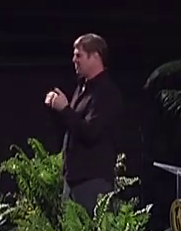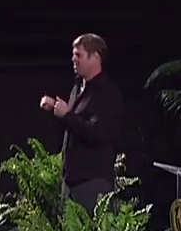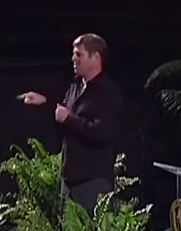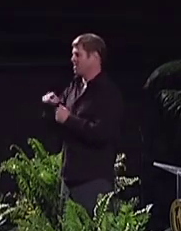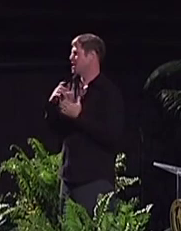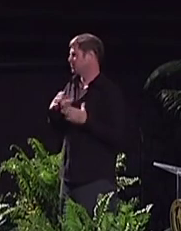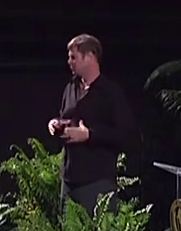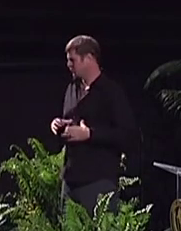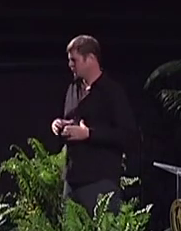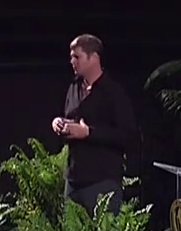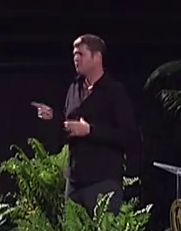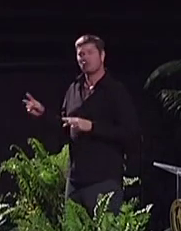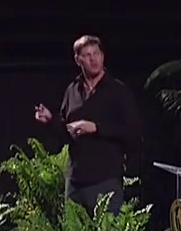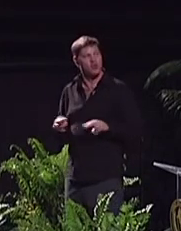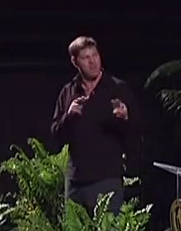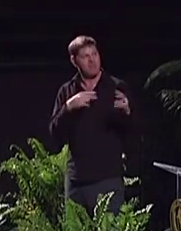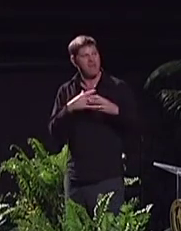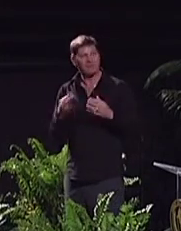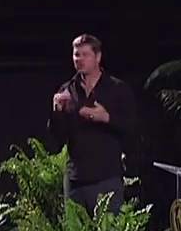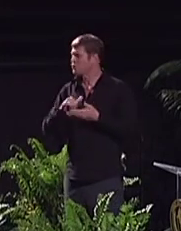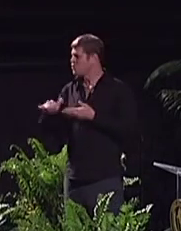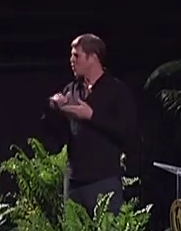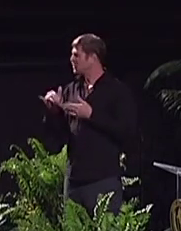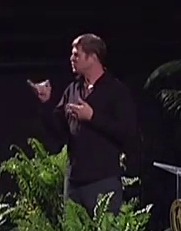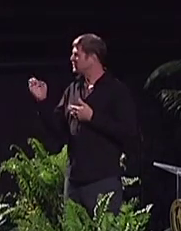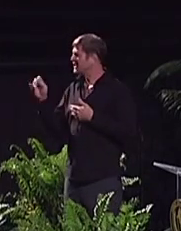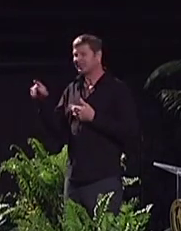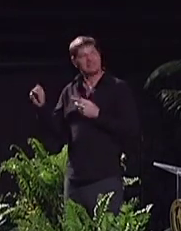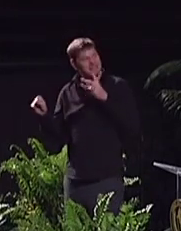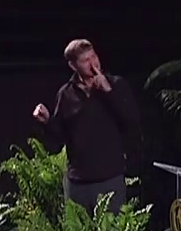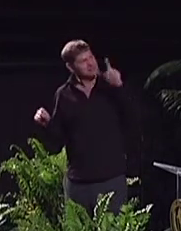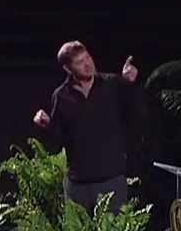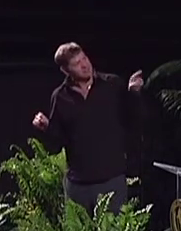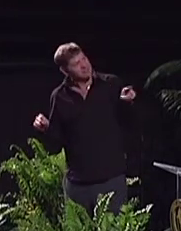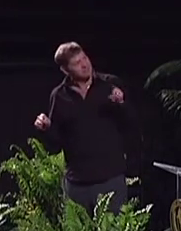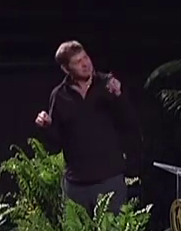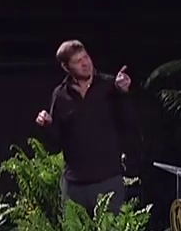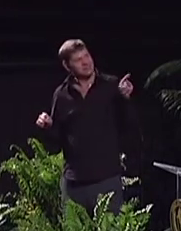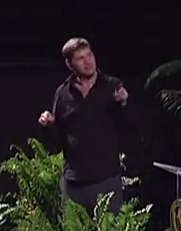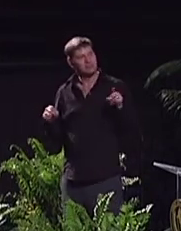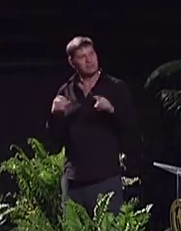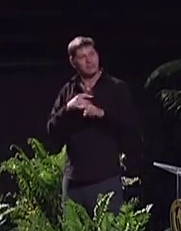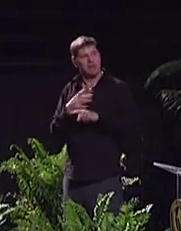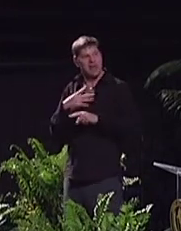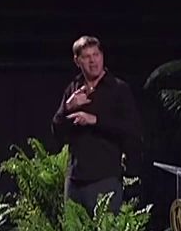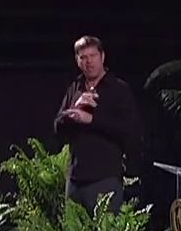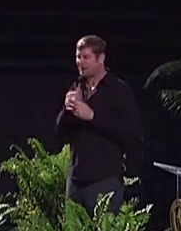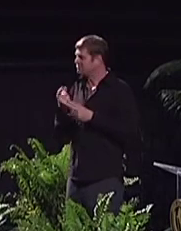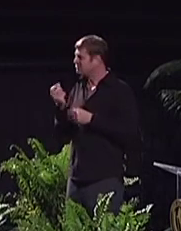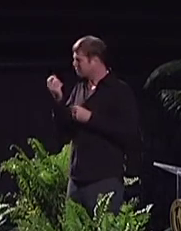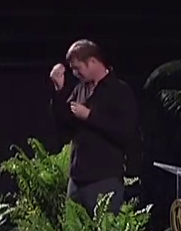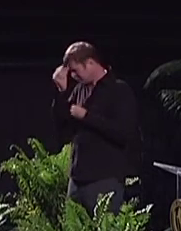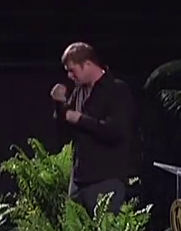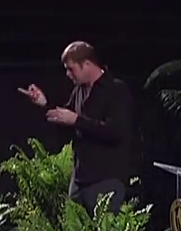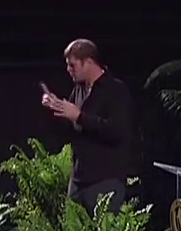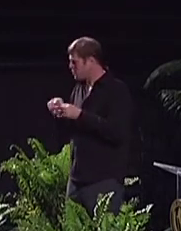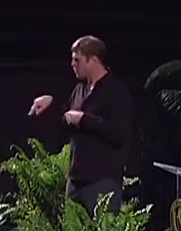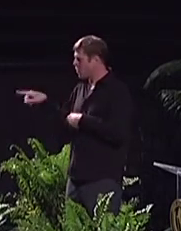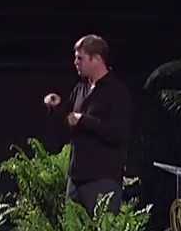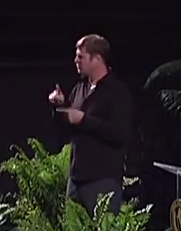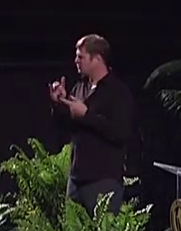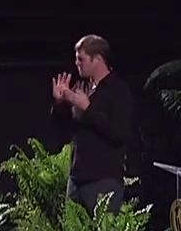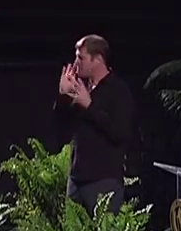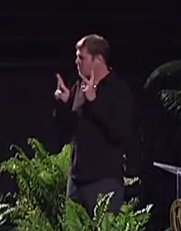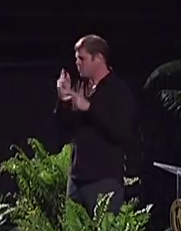customer. If you look, there's a lot of New York Jets stuff in there, because he wants to own the New York Jets. So he gives that insight to his fan base, so they're